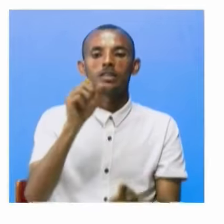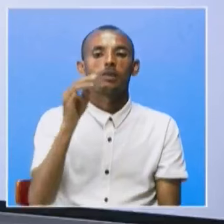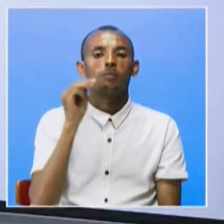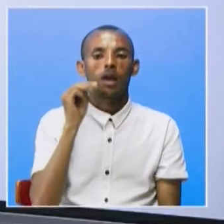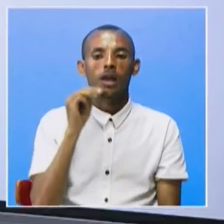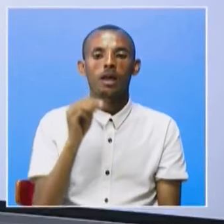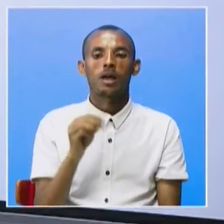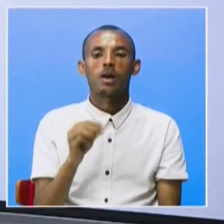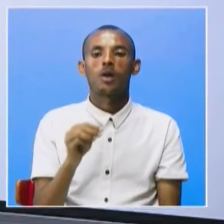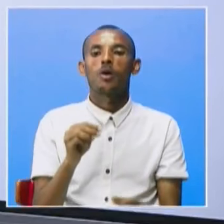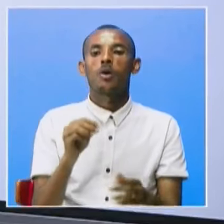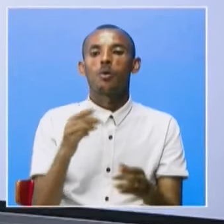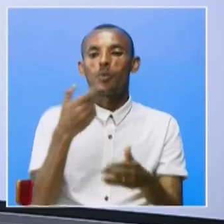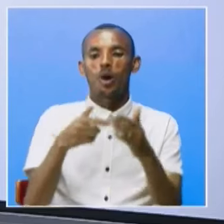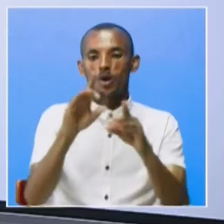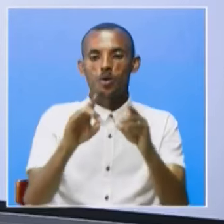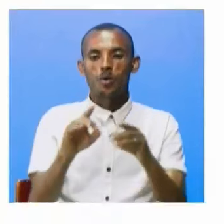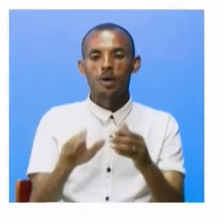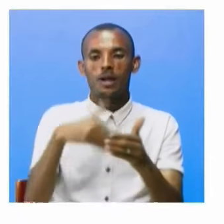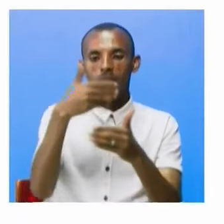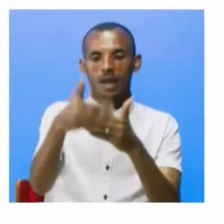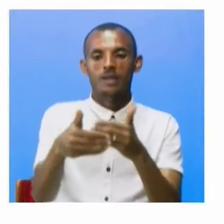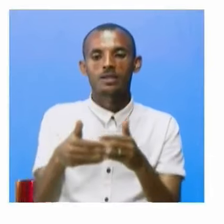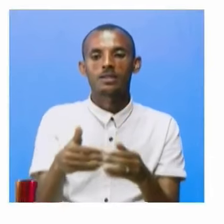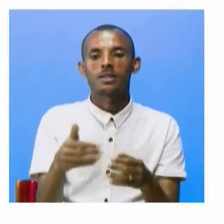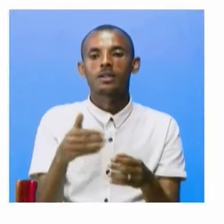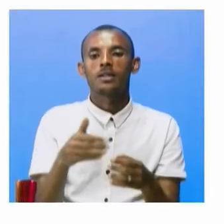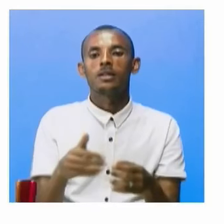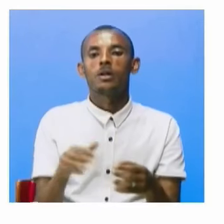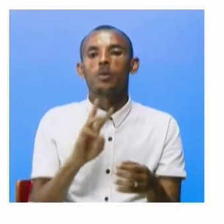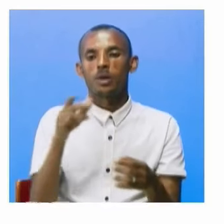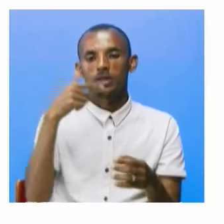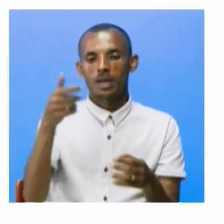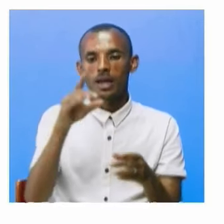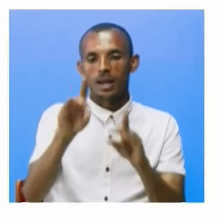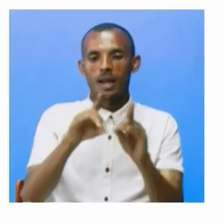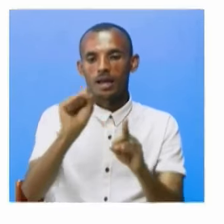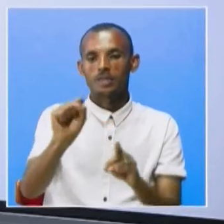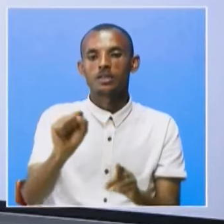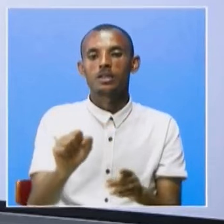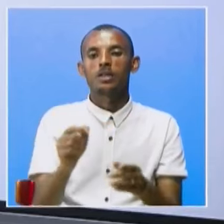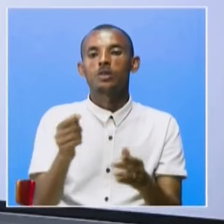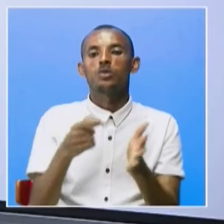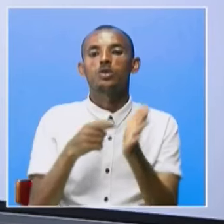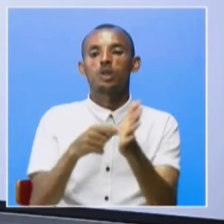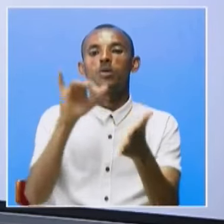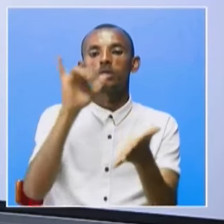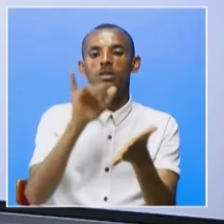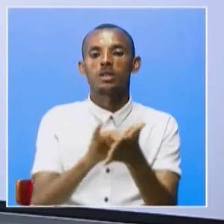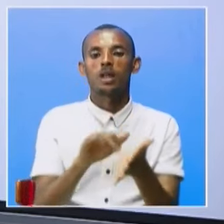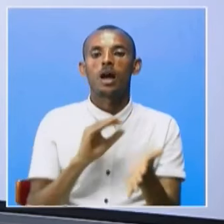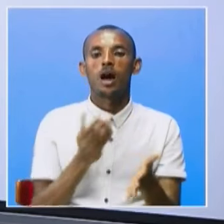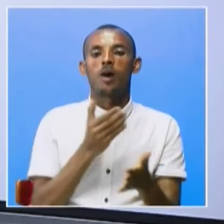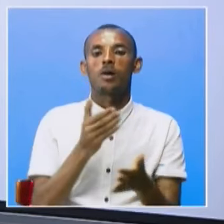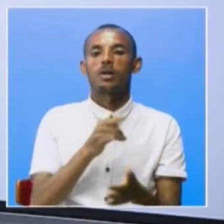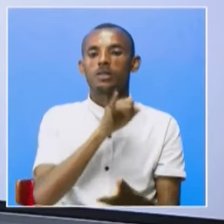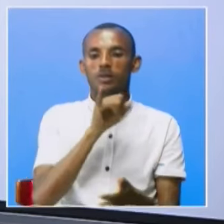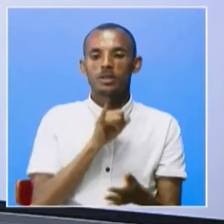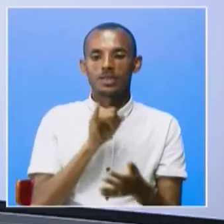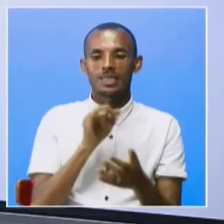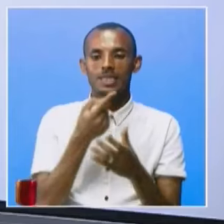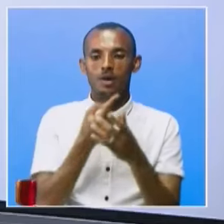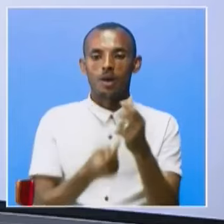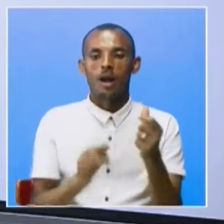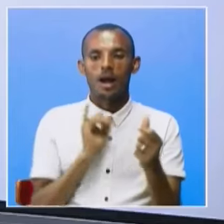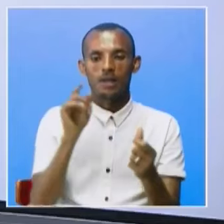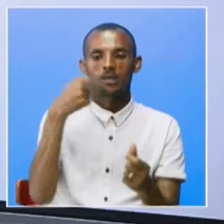what do I come next? Yeah, since I already have said does to show that our subject is singular, I